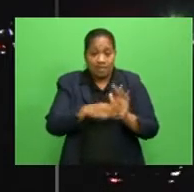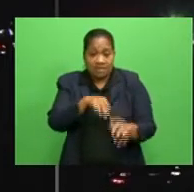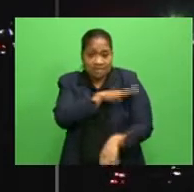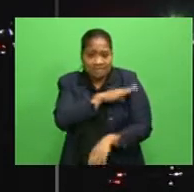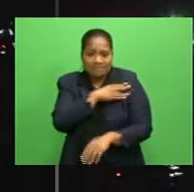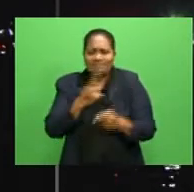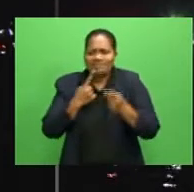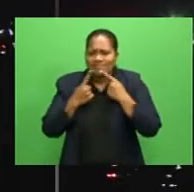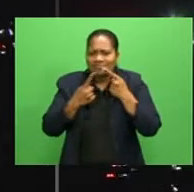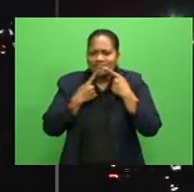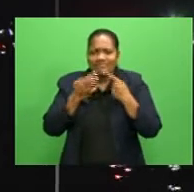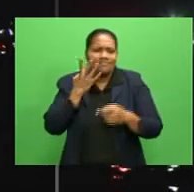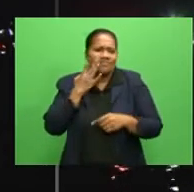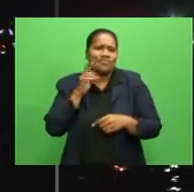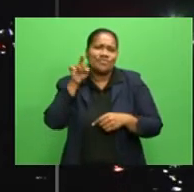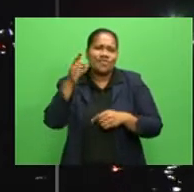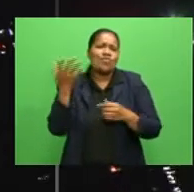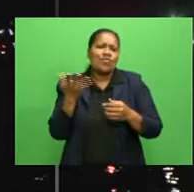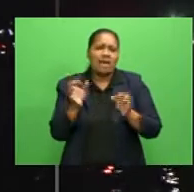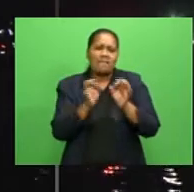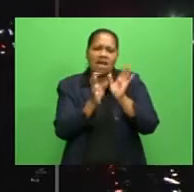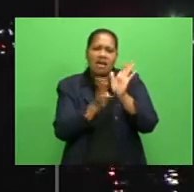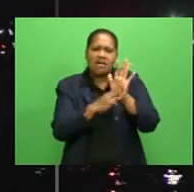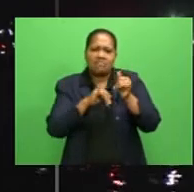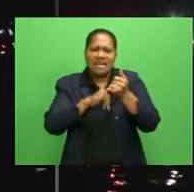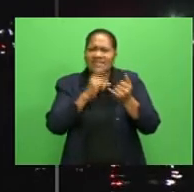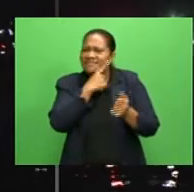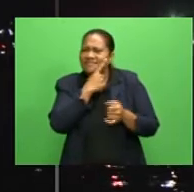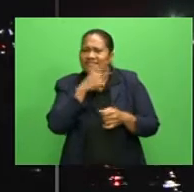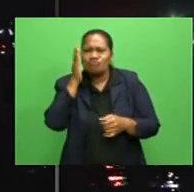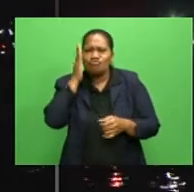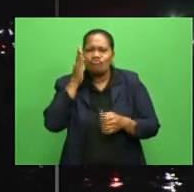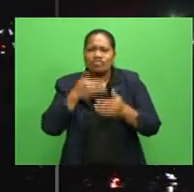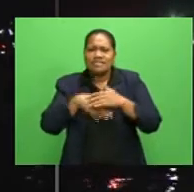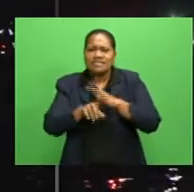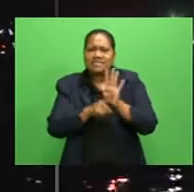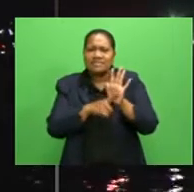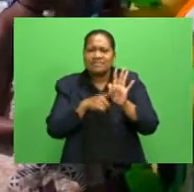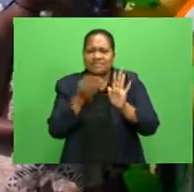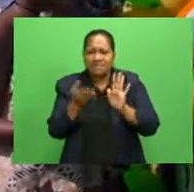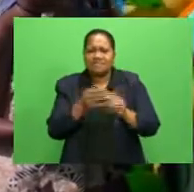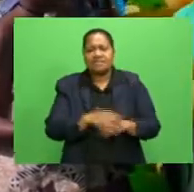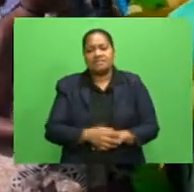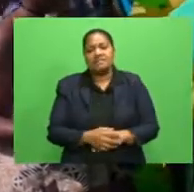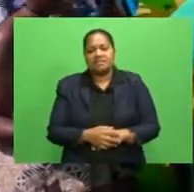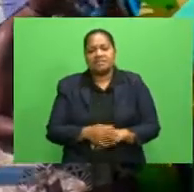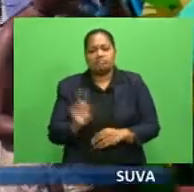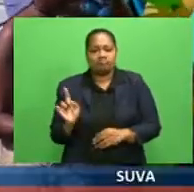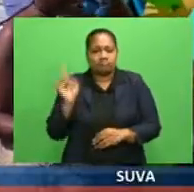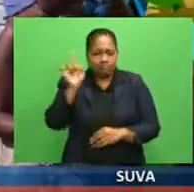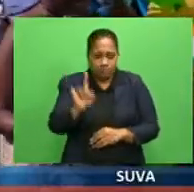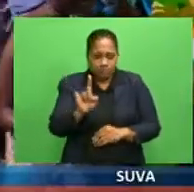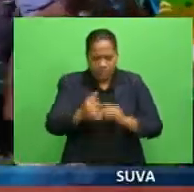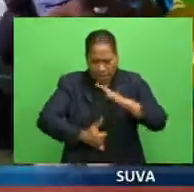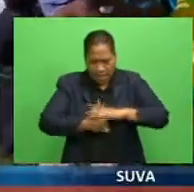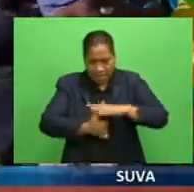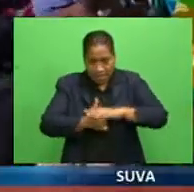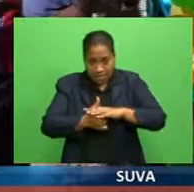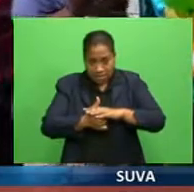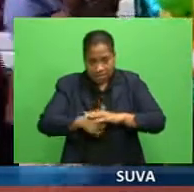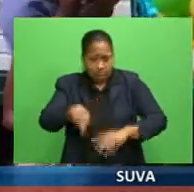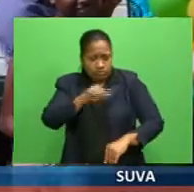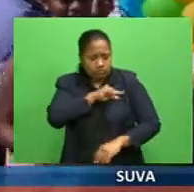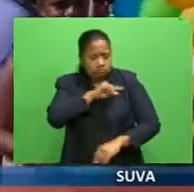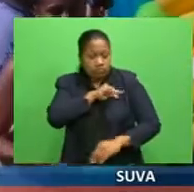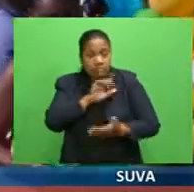quarters at the Ballantyne Memorial School today. Sainani Boiler reports. Access to quality education is